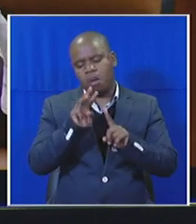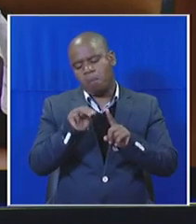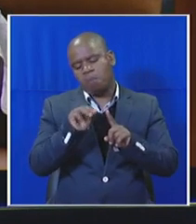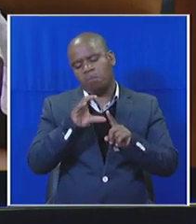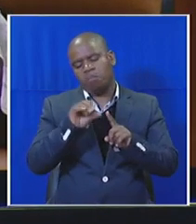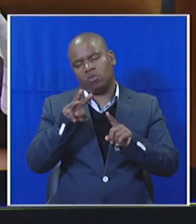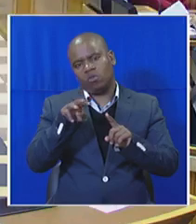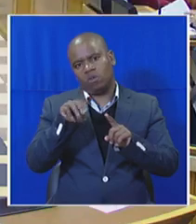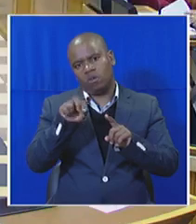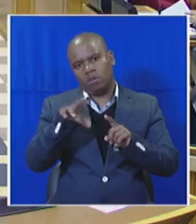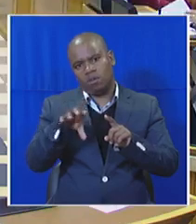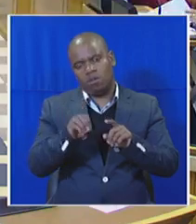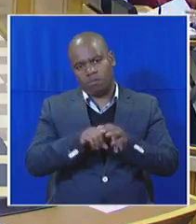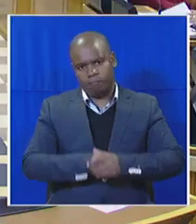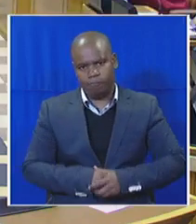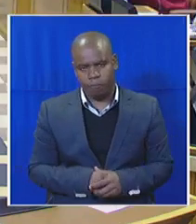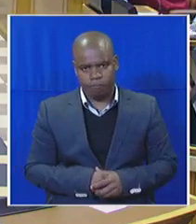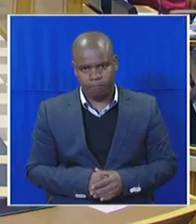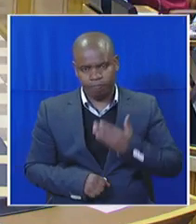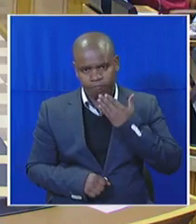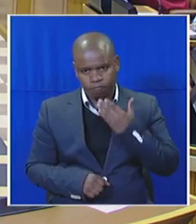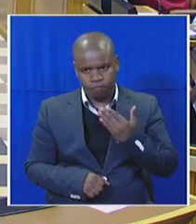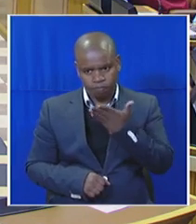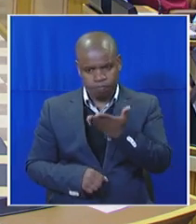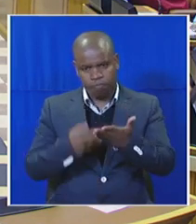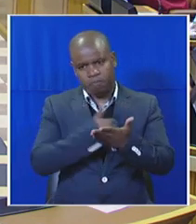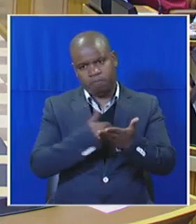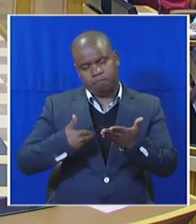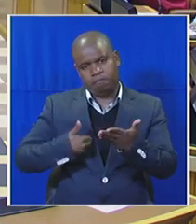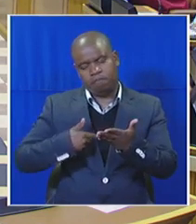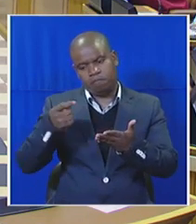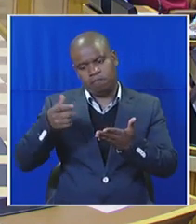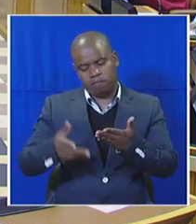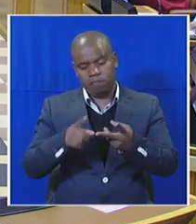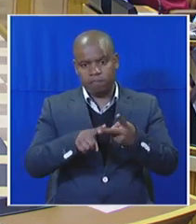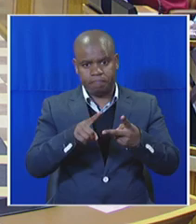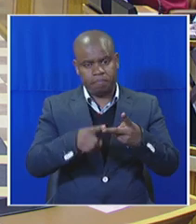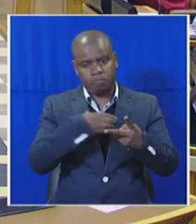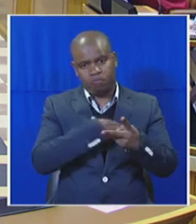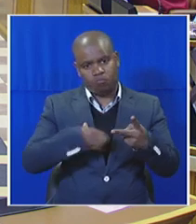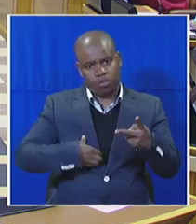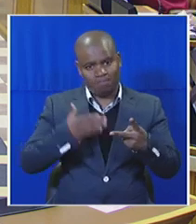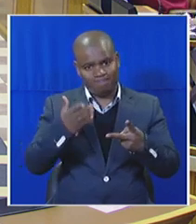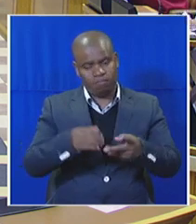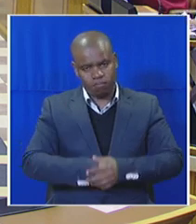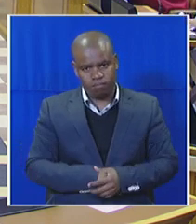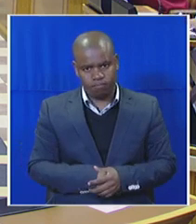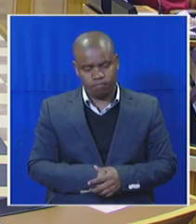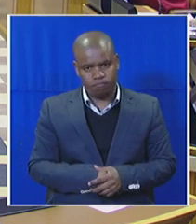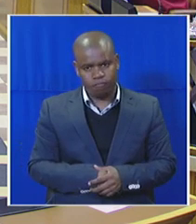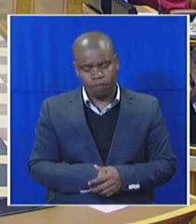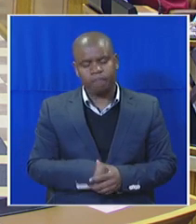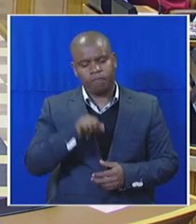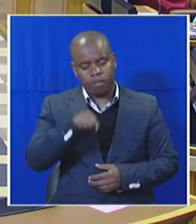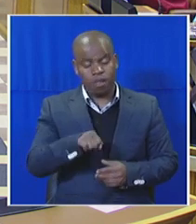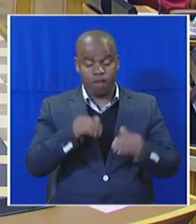Thank you, Madam Speaker. Thank you, Honorable President. Honorable President, in the interest of free and